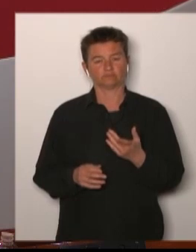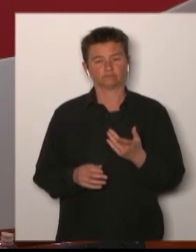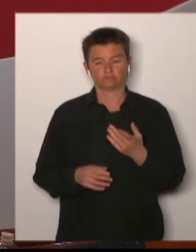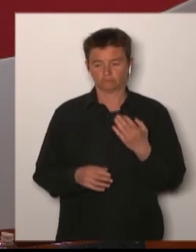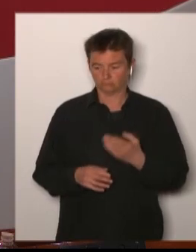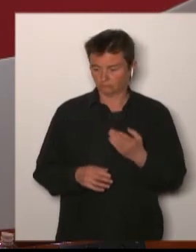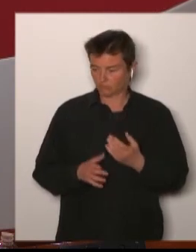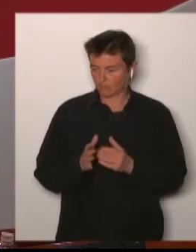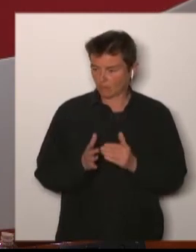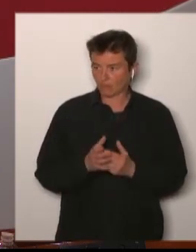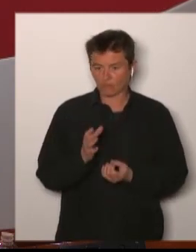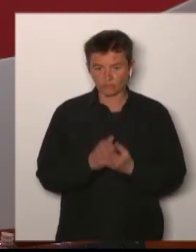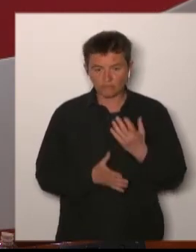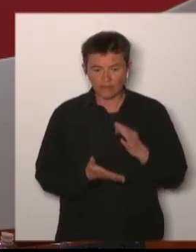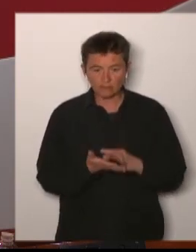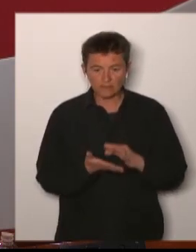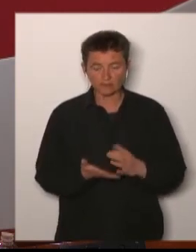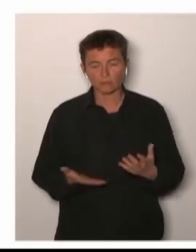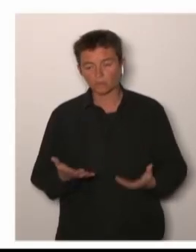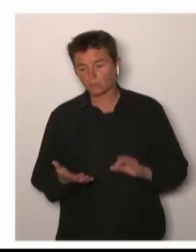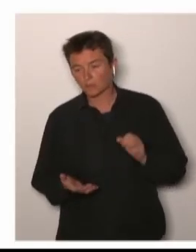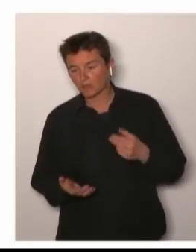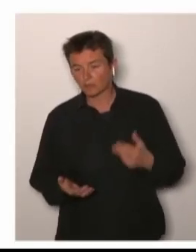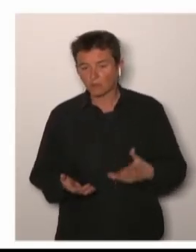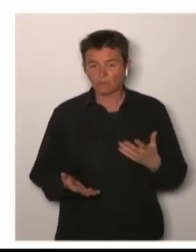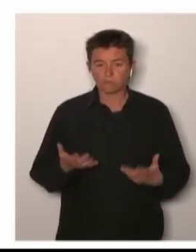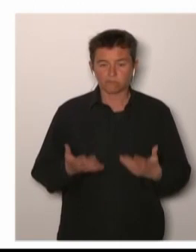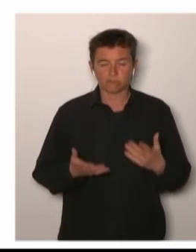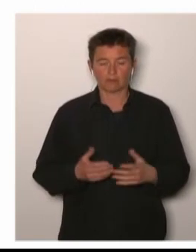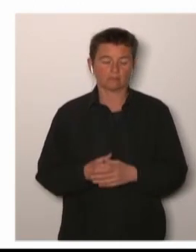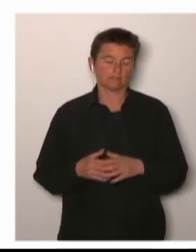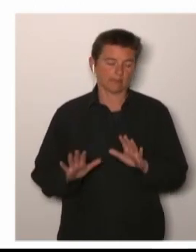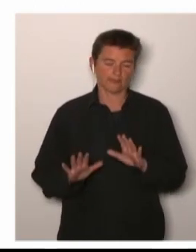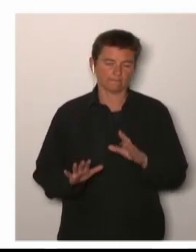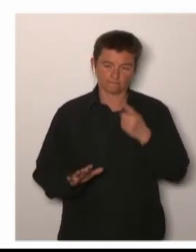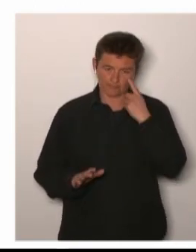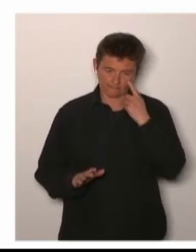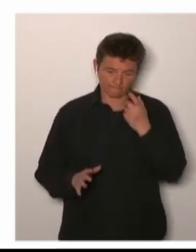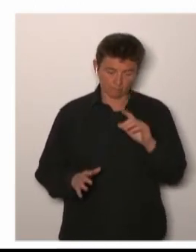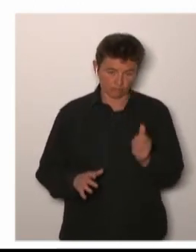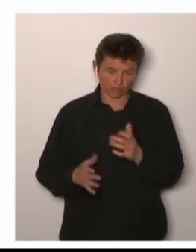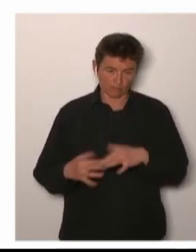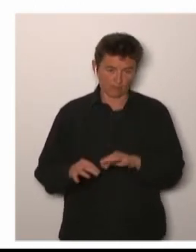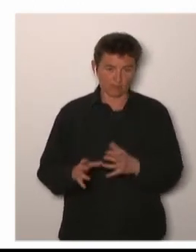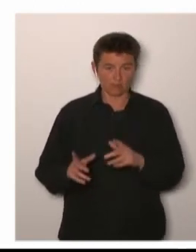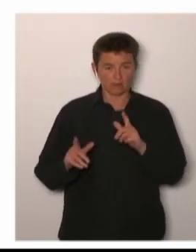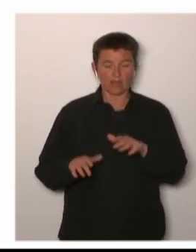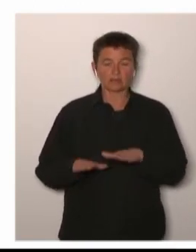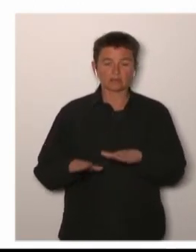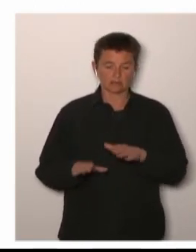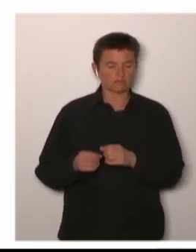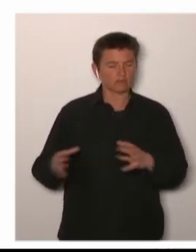that's very much looking at it perhaps from the point of view of countries which have a developed system. I think the advantage of having a